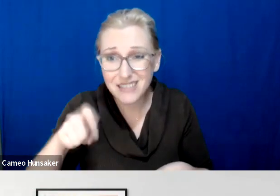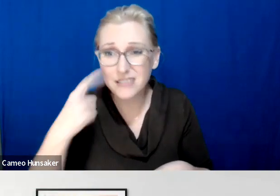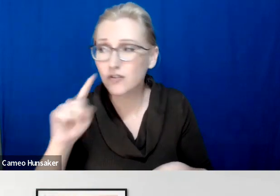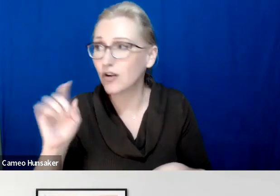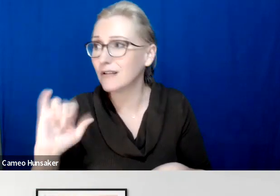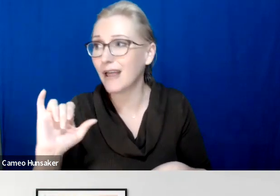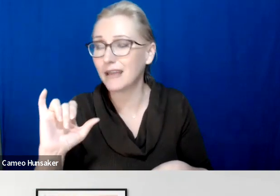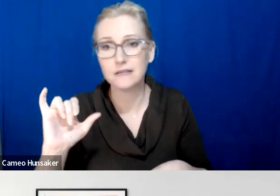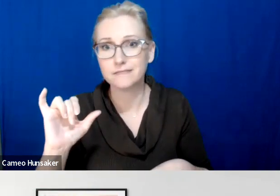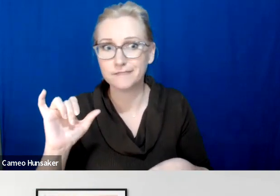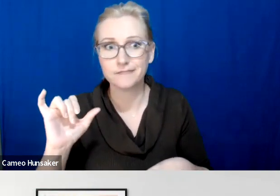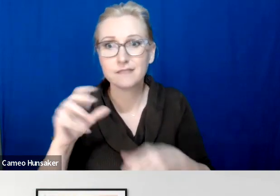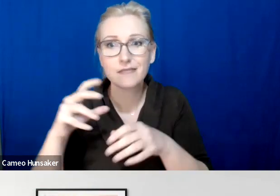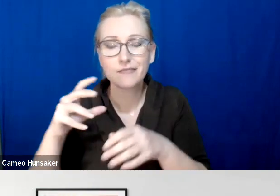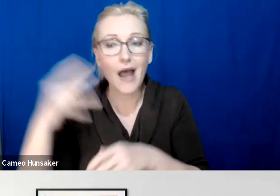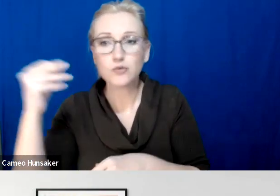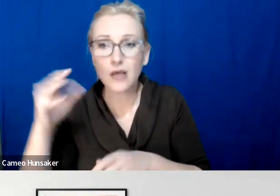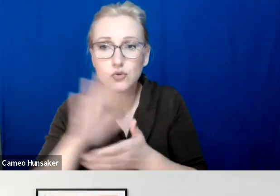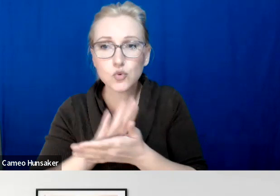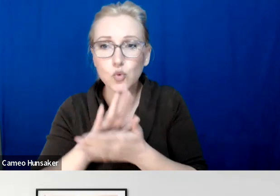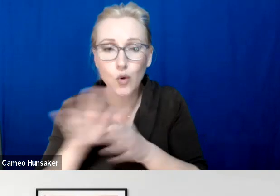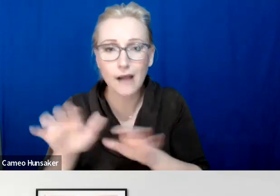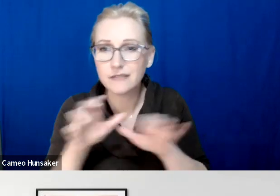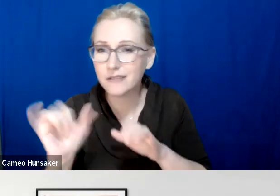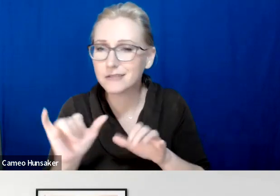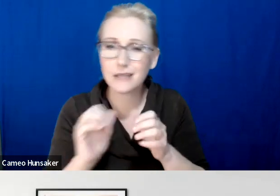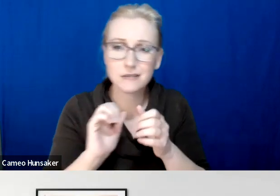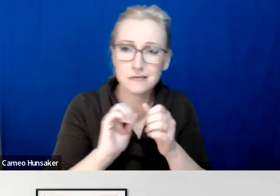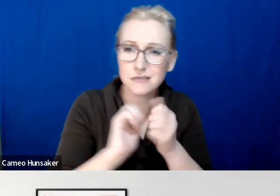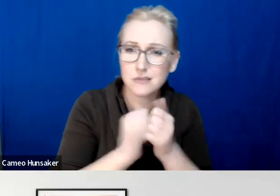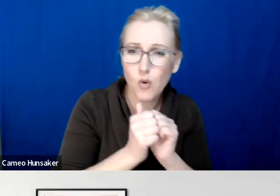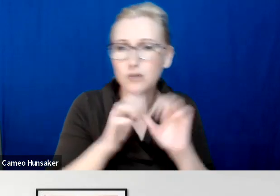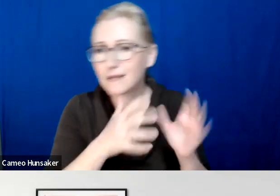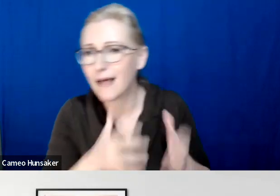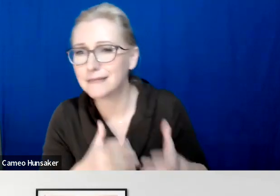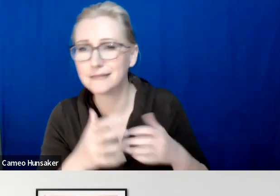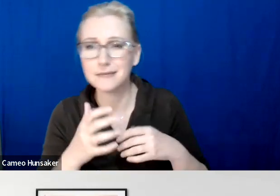activities, or again, needs it outside of that classroom setting?